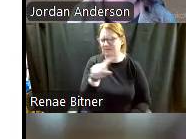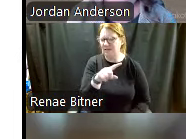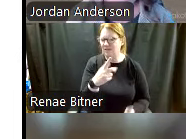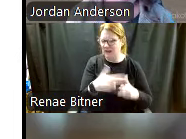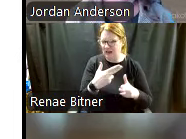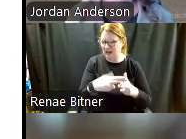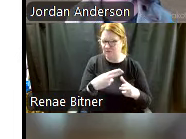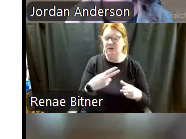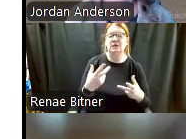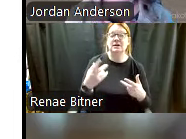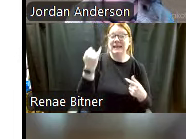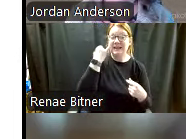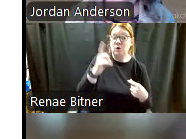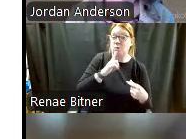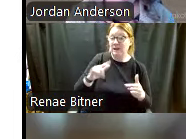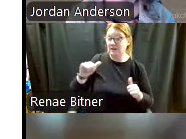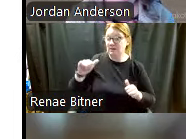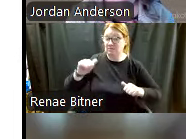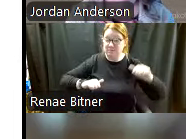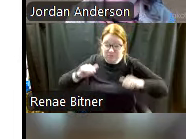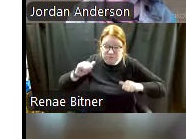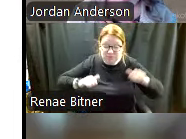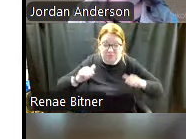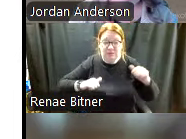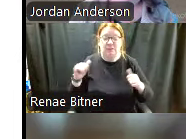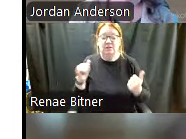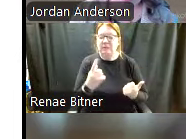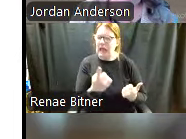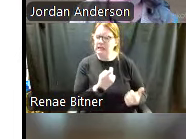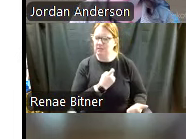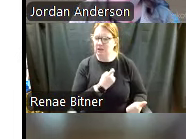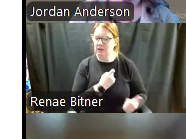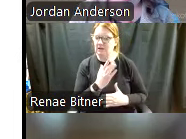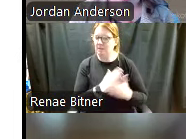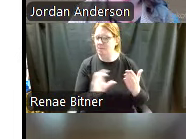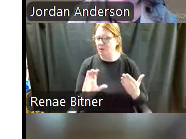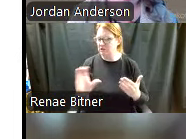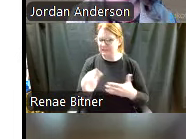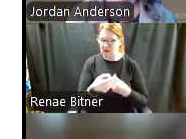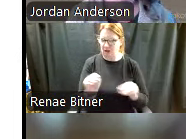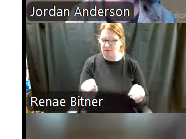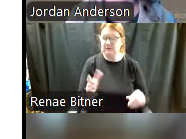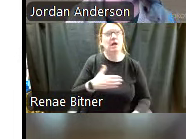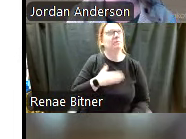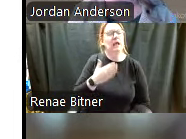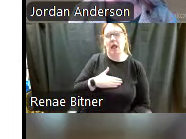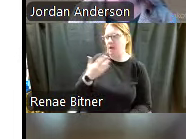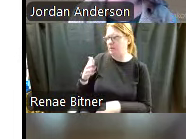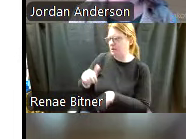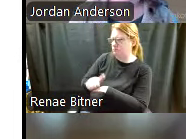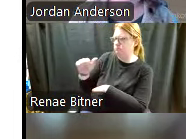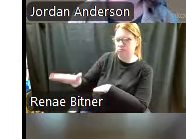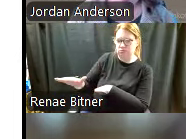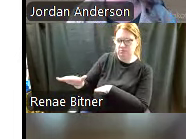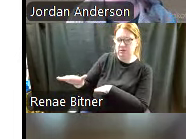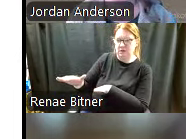they're really unsure, just please send that referral to me in the Part C office, as I'd be happy to get that to Nicole, you know,